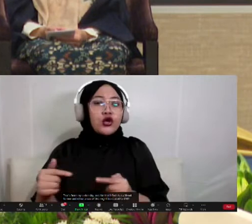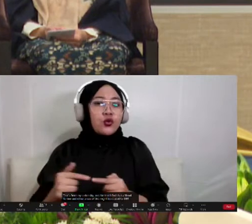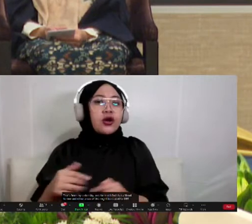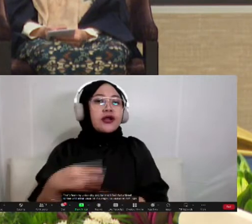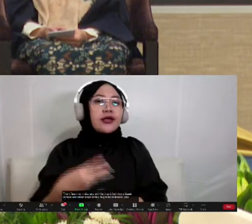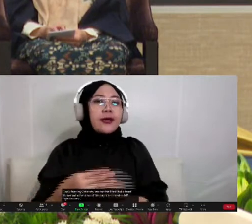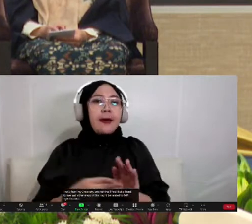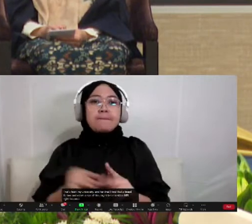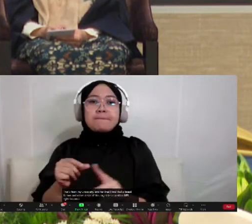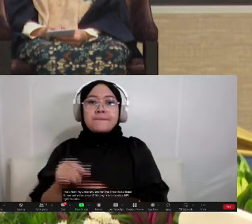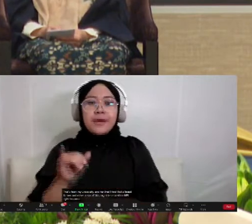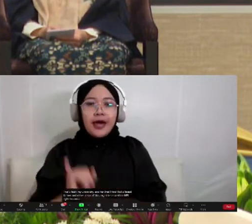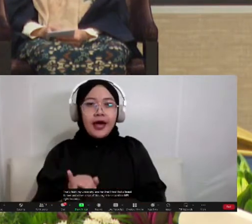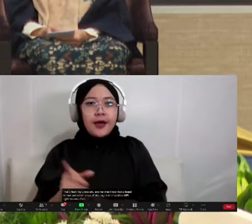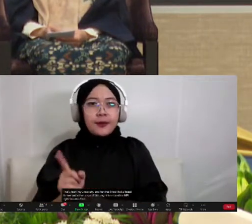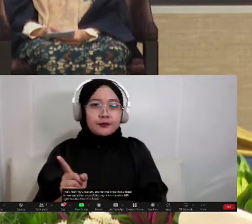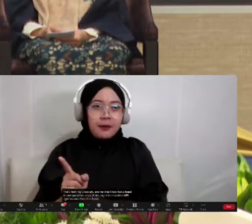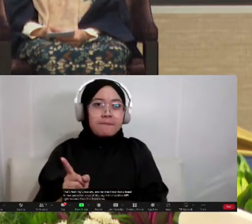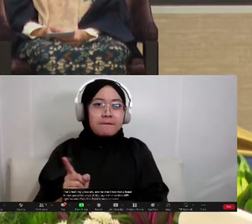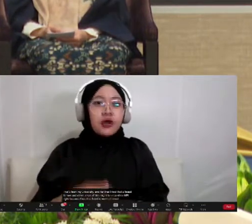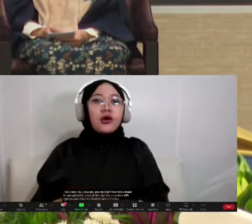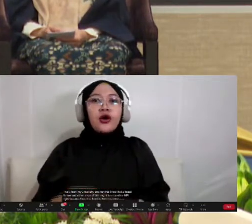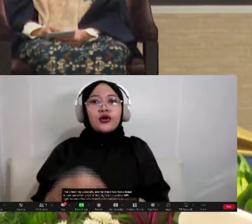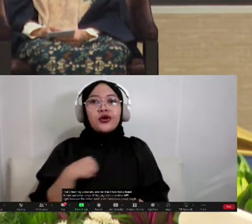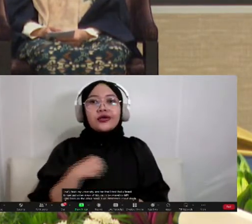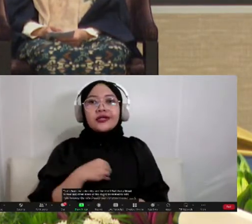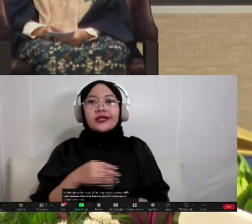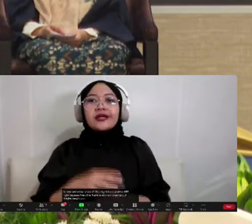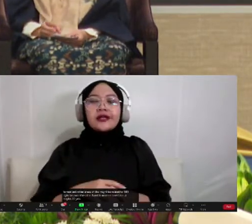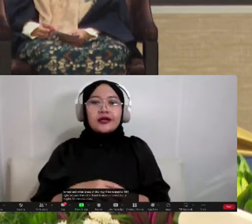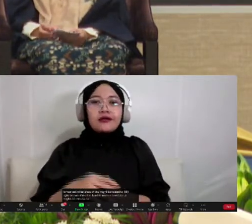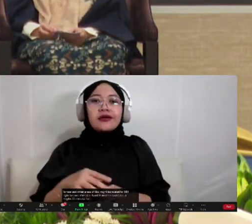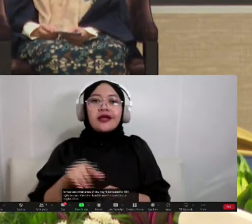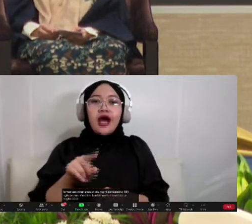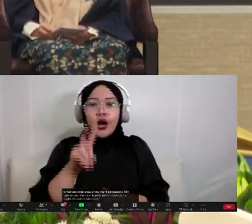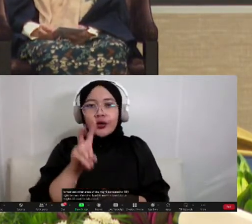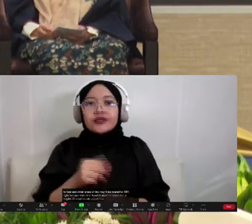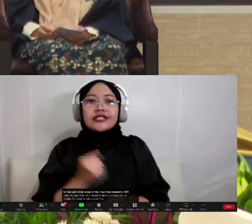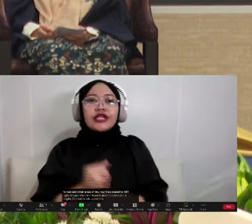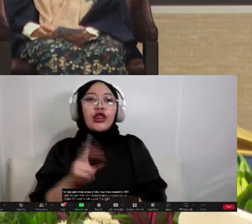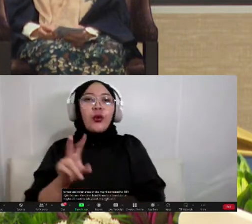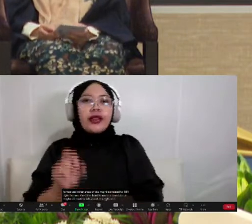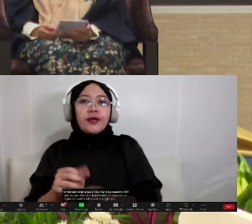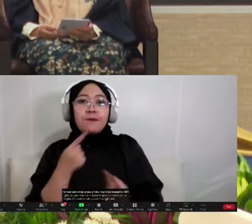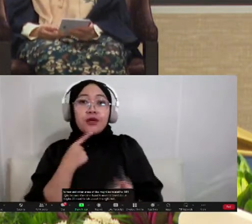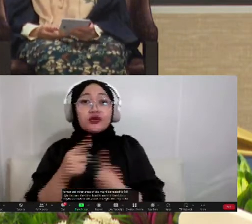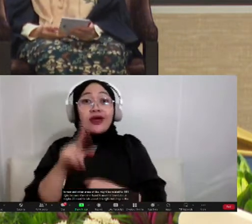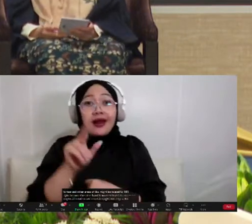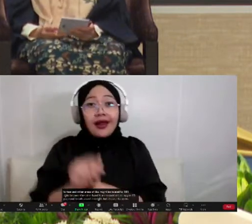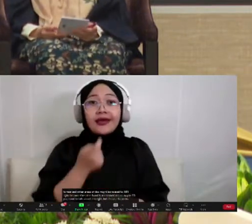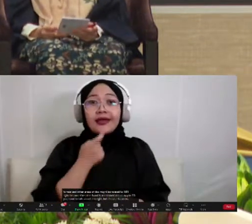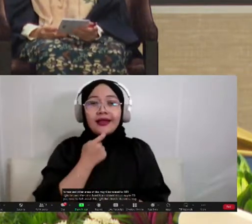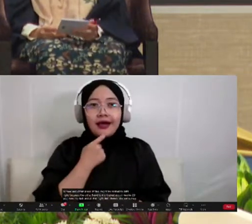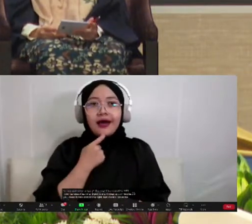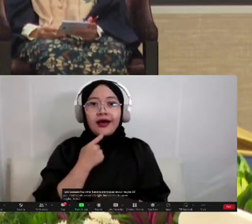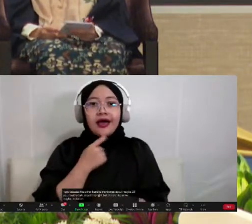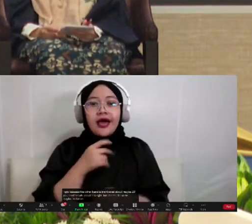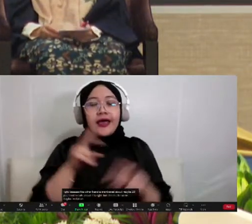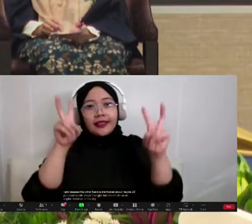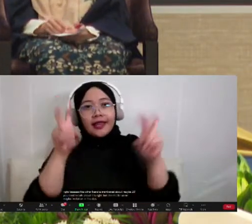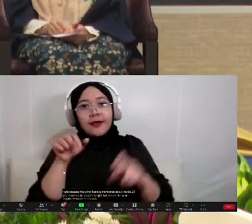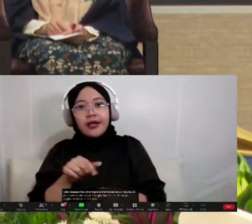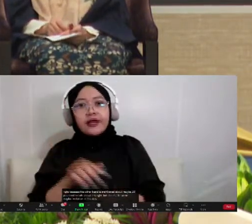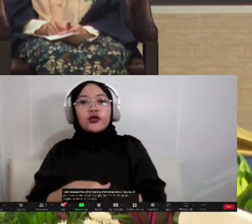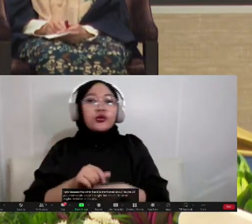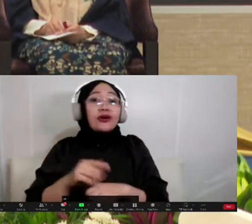Because Dr. Herrizo mentioned about maybe G20 need to talk about this, right? But there's like some maybe limitation in the data.